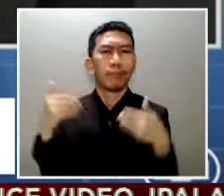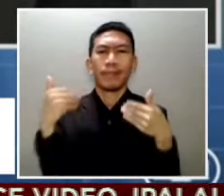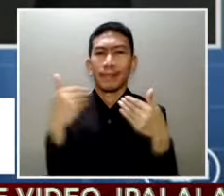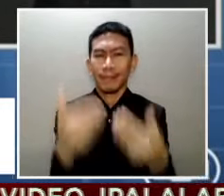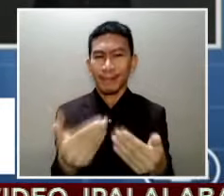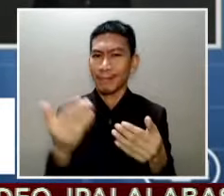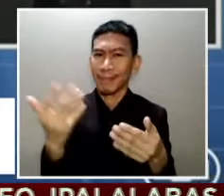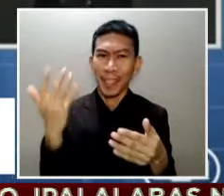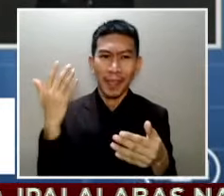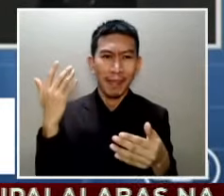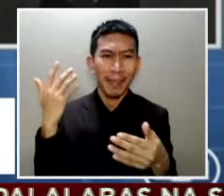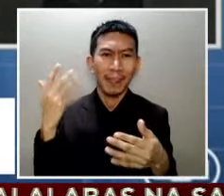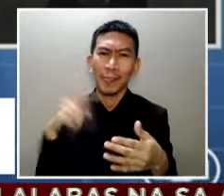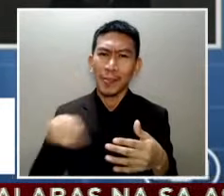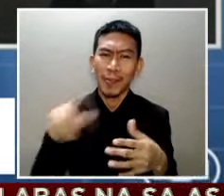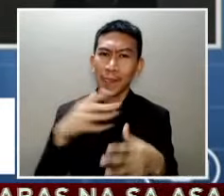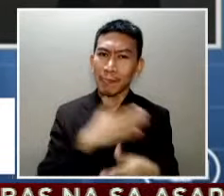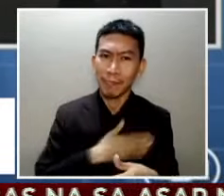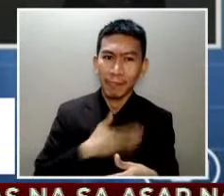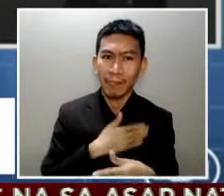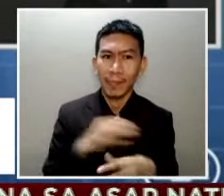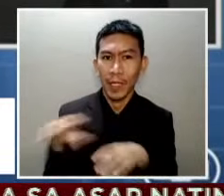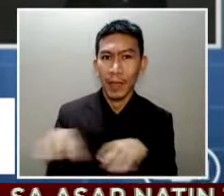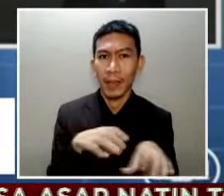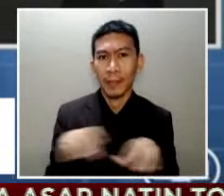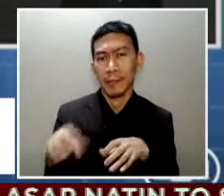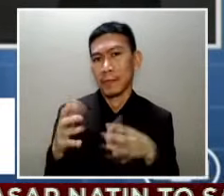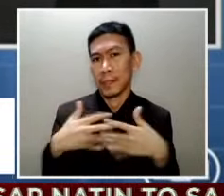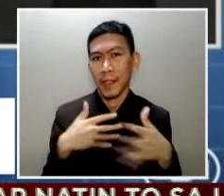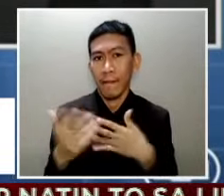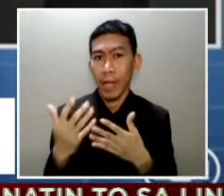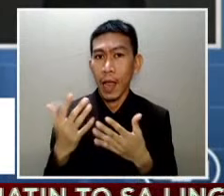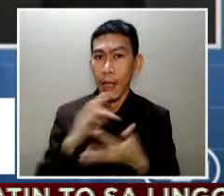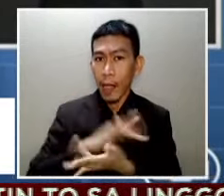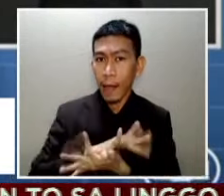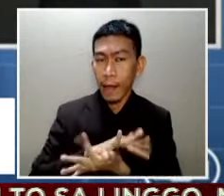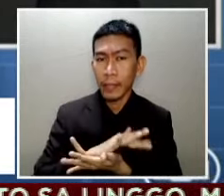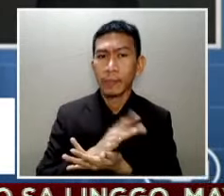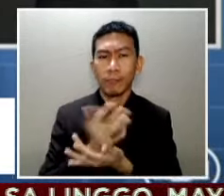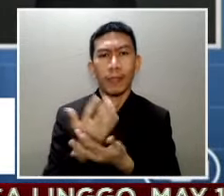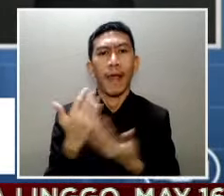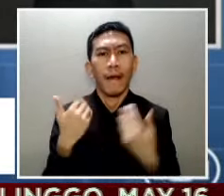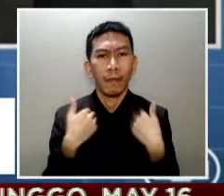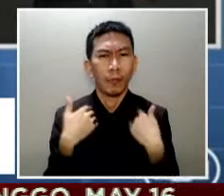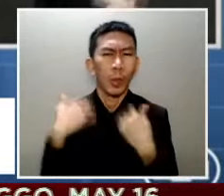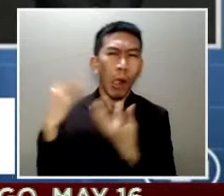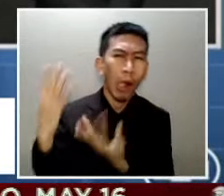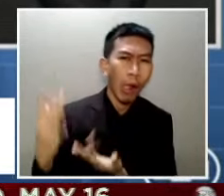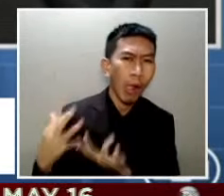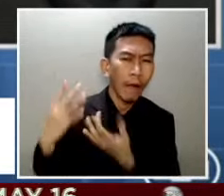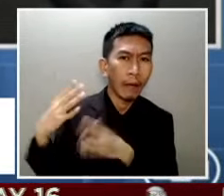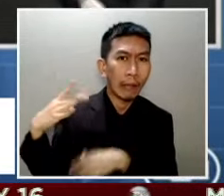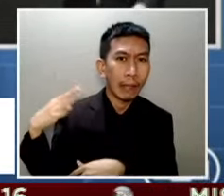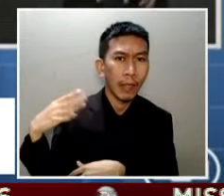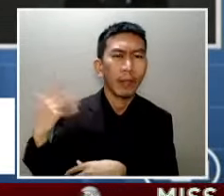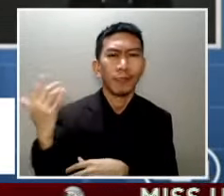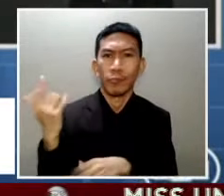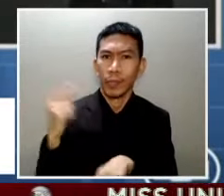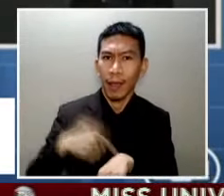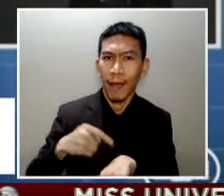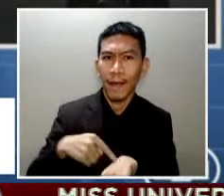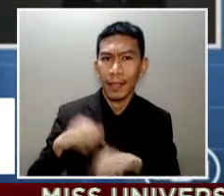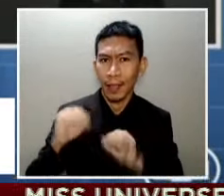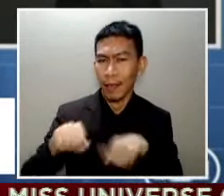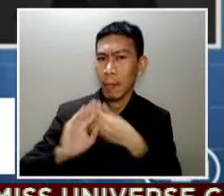you had stopped doing because of the pandemic. We have all longed for this moment when we can get